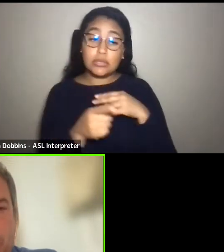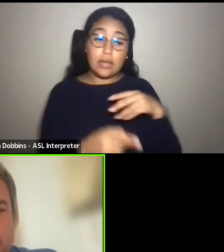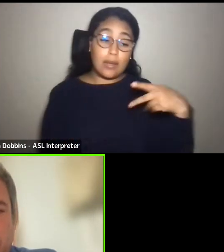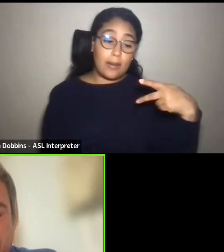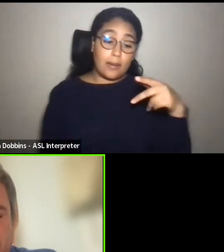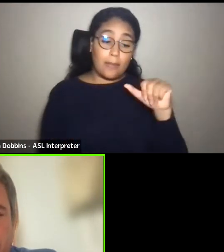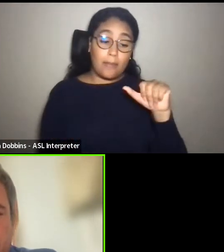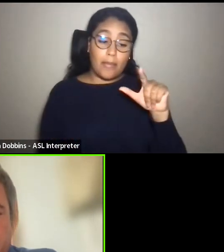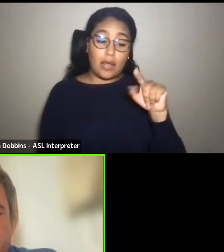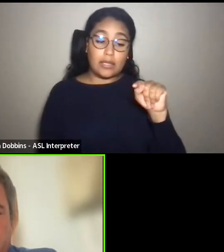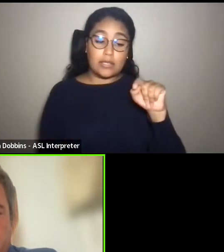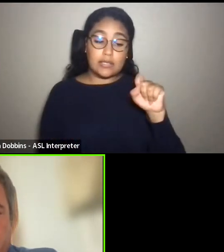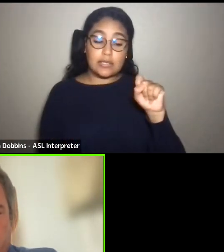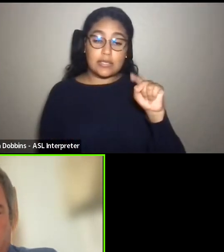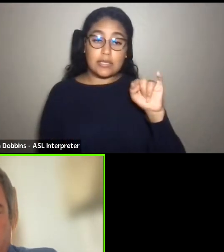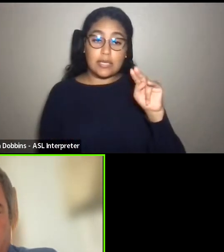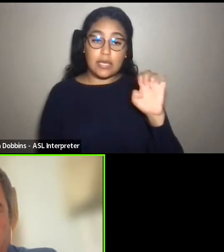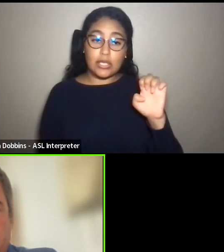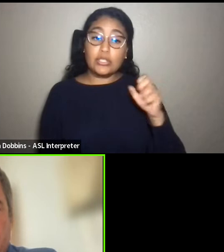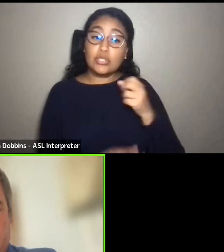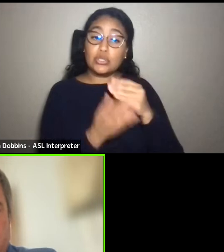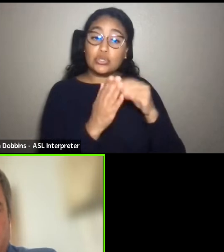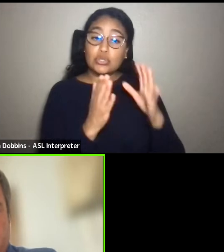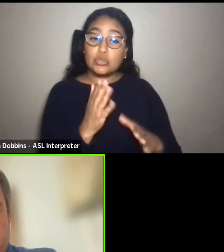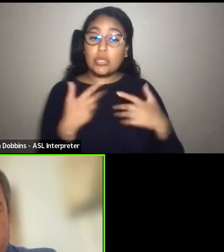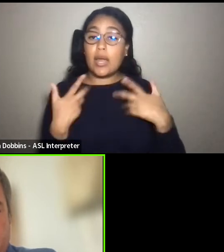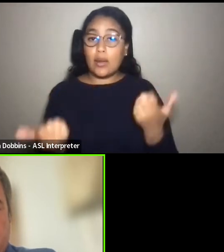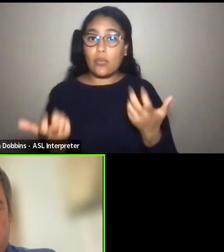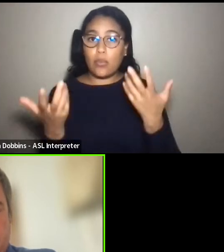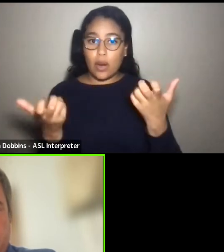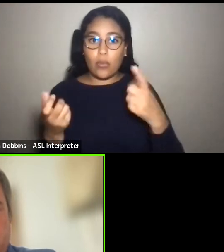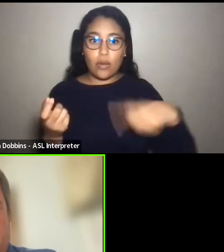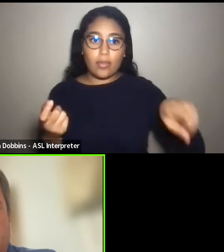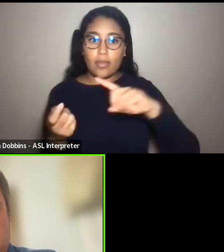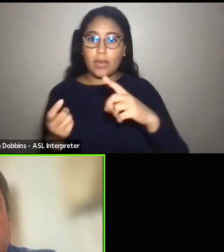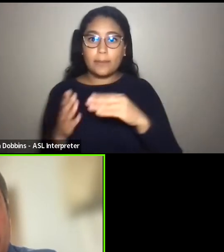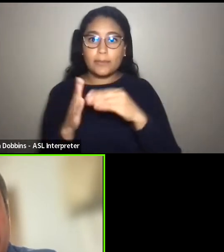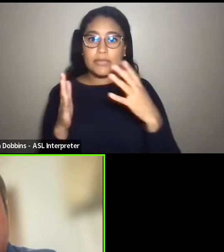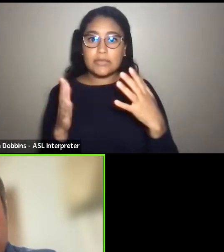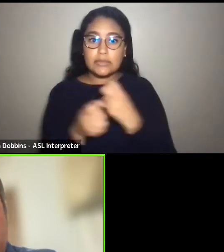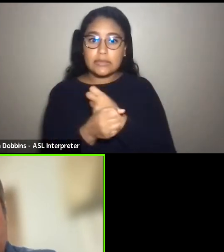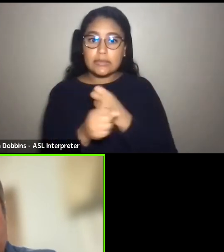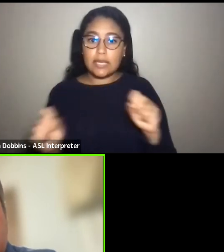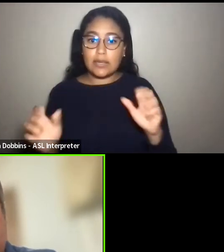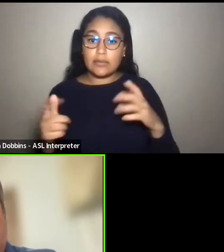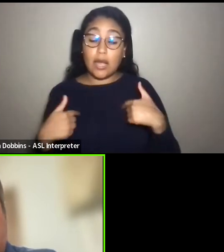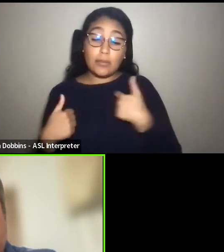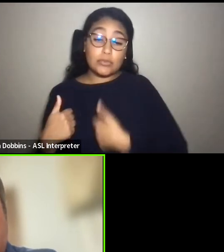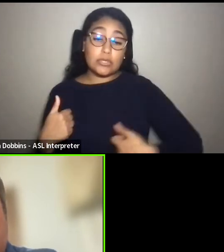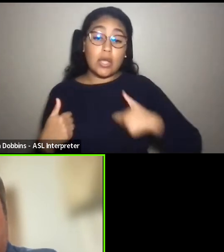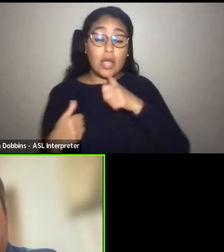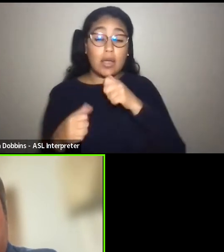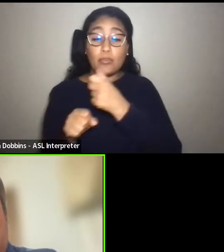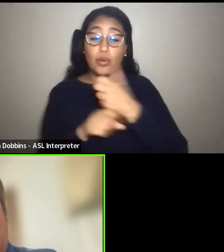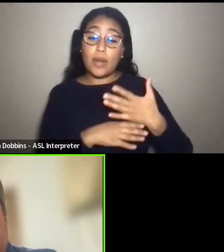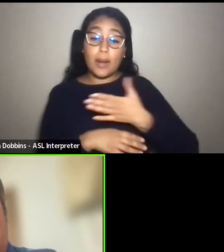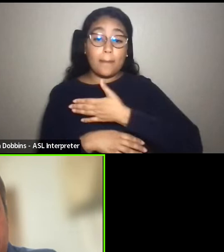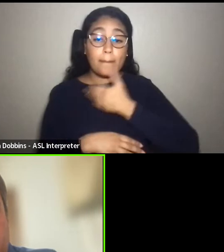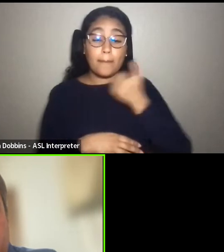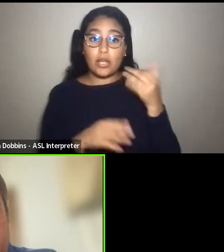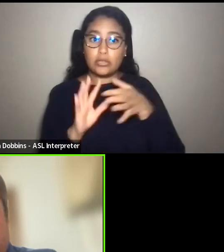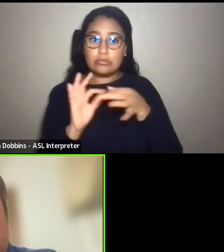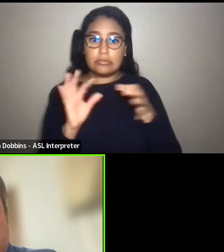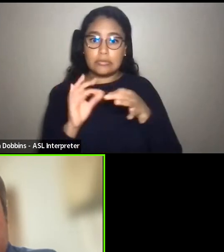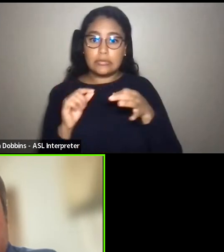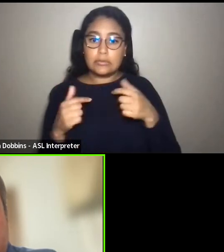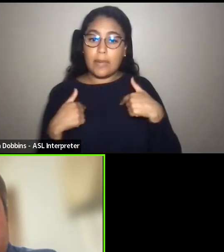want them all to be safe. And yeah, I'm sorry I didn't prepare a better statement. I've just had